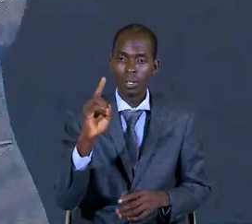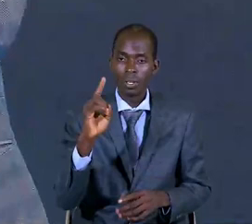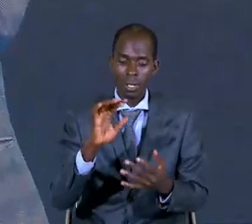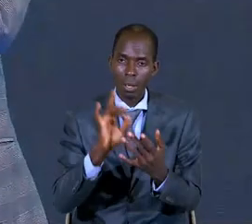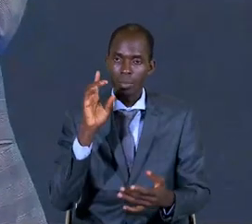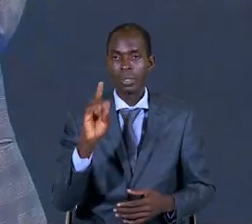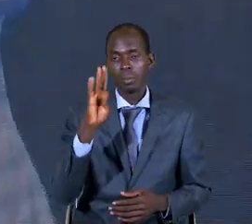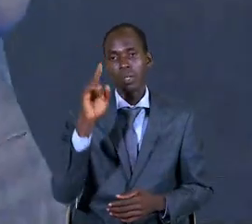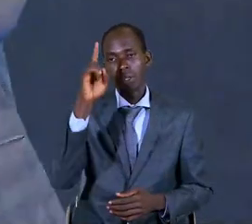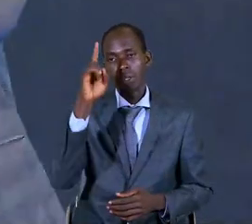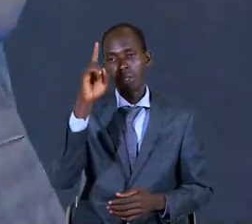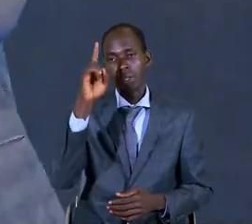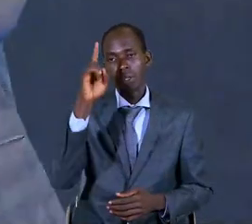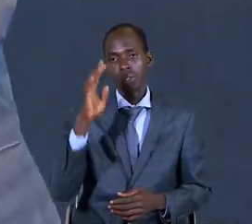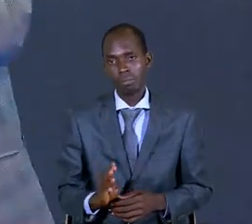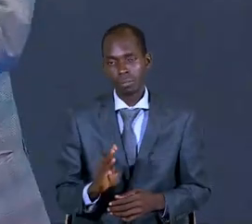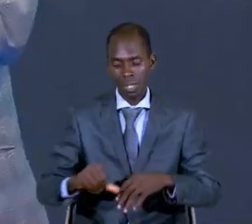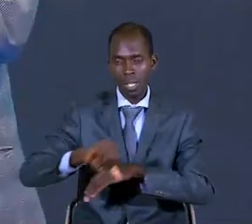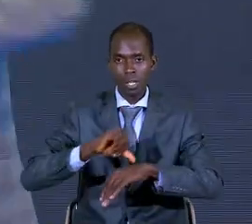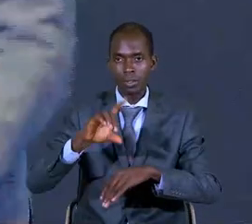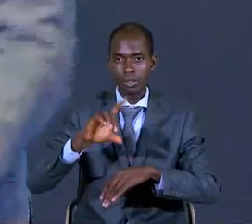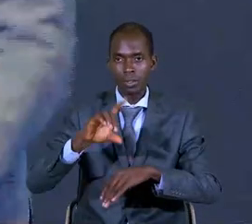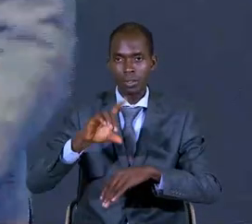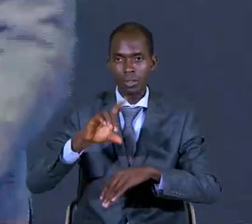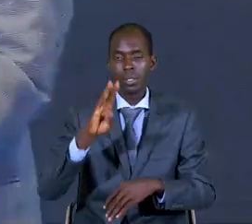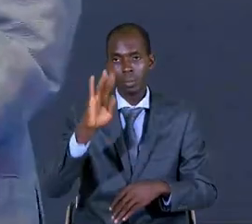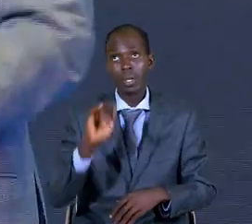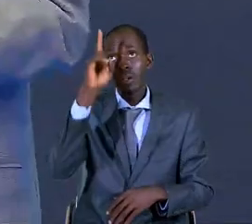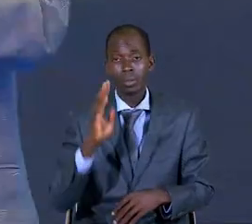of God, anointed of God,